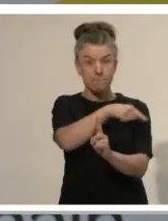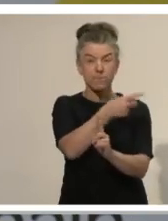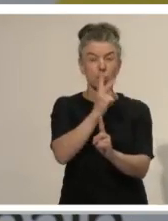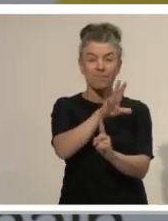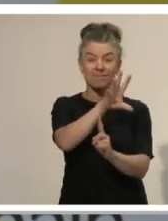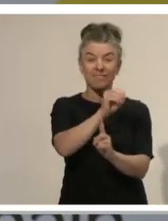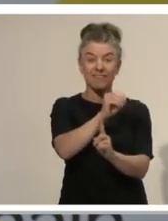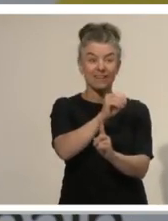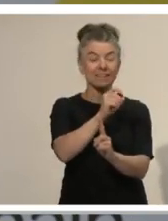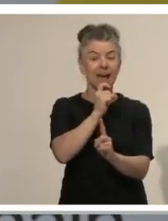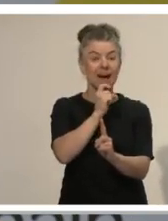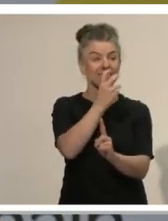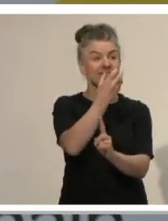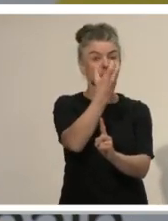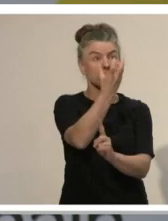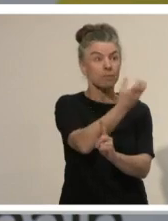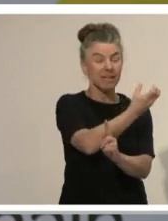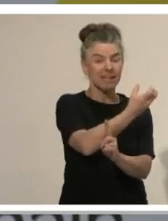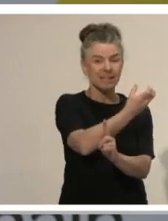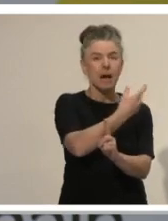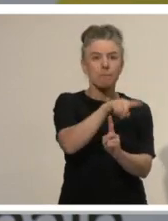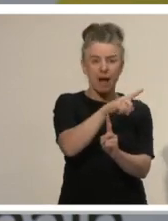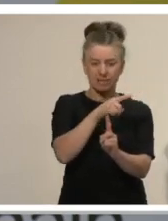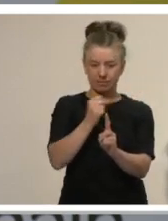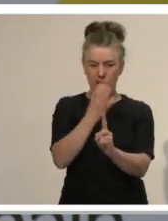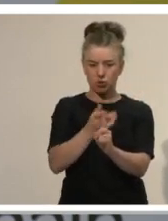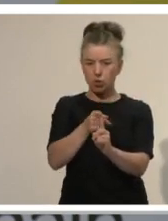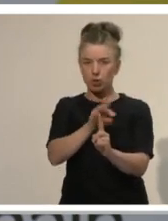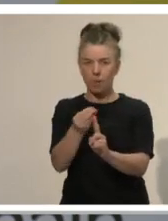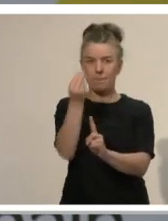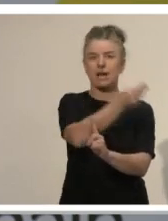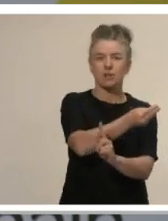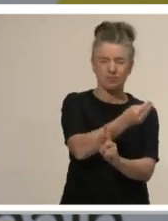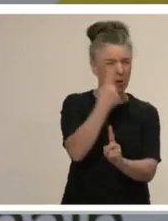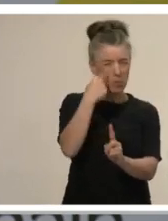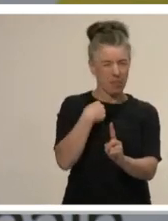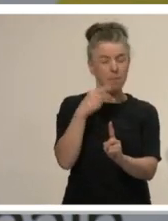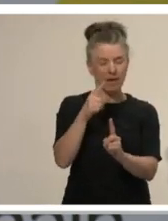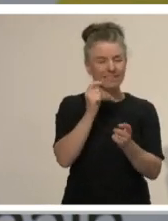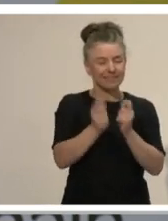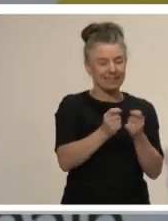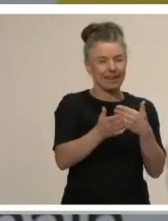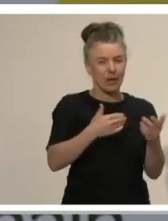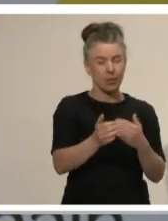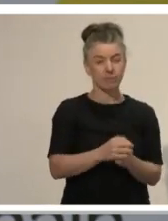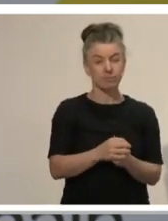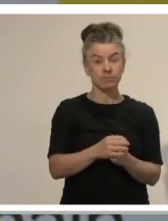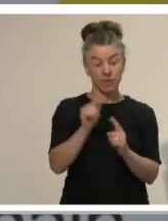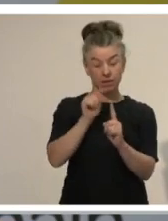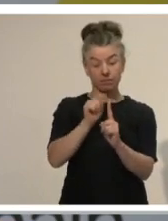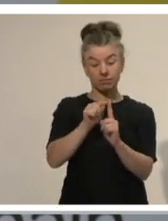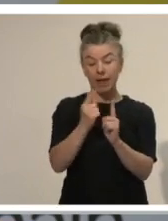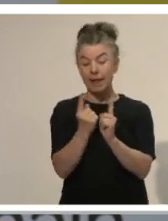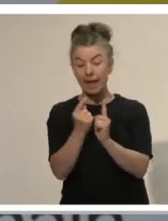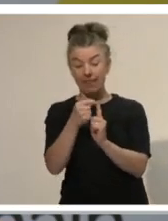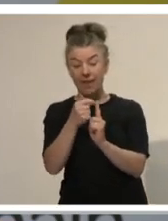make sure that it's not being transferred on. There's no reason to believe it is, and in fact the close contacts of that person have all tested negative,